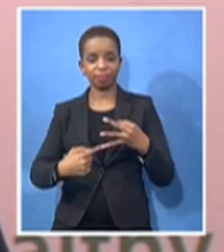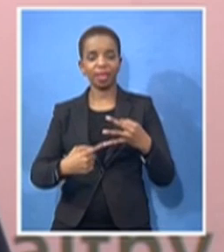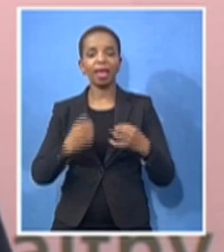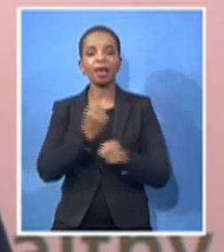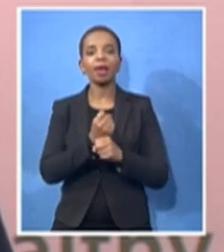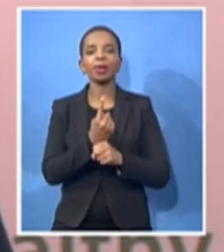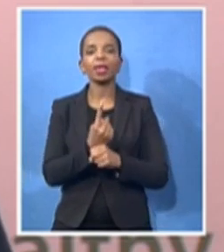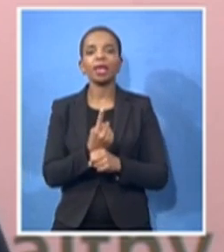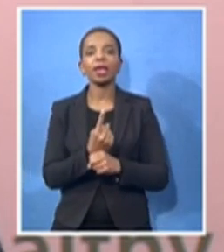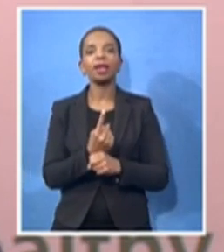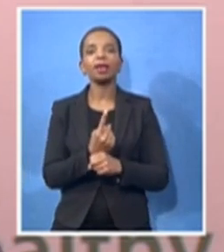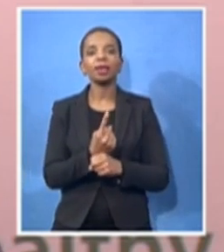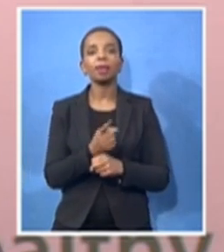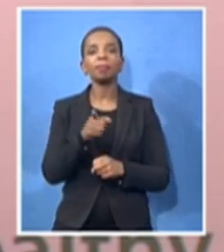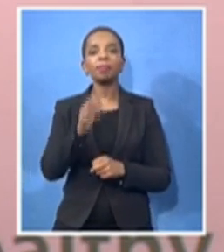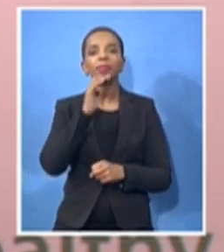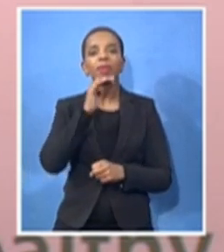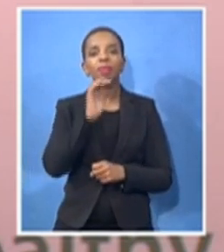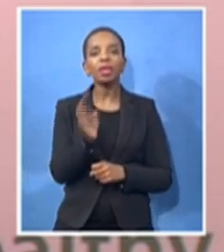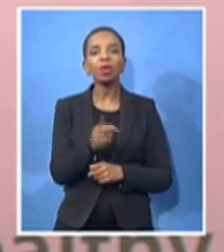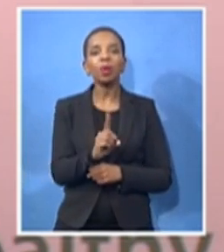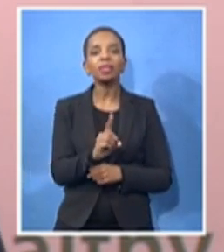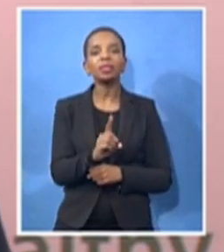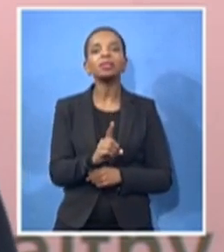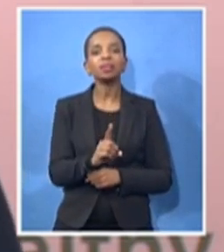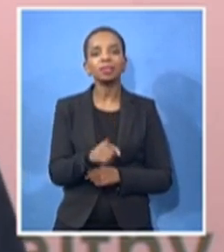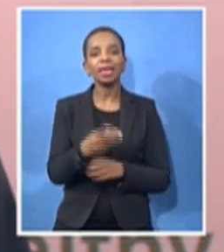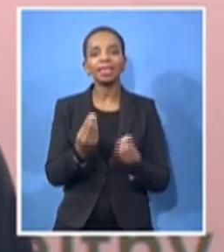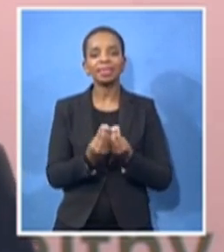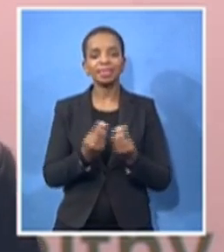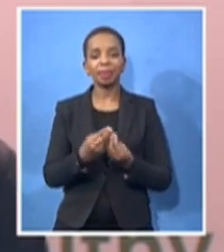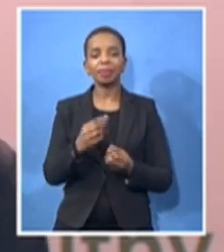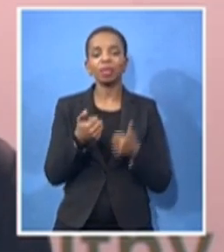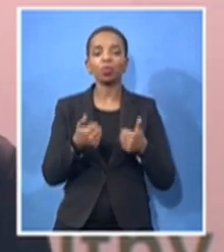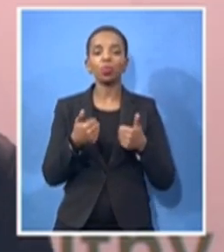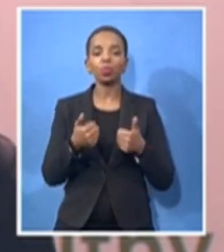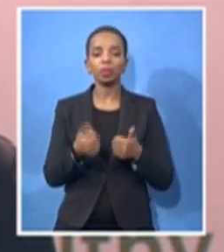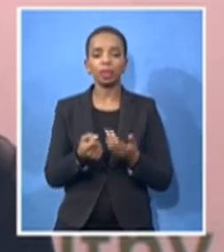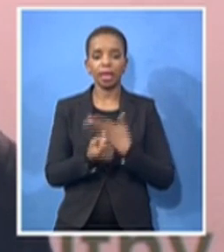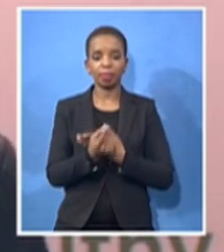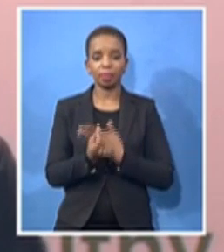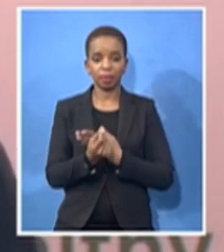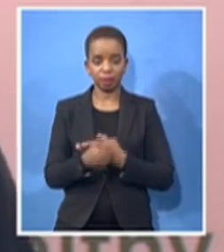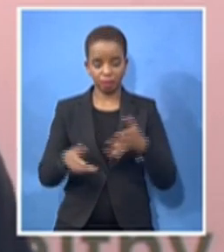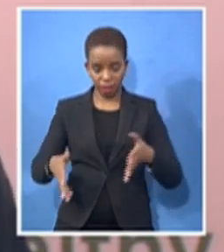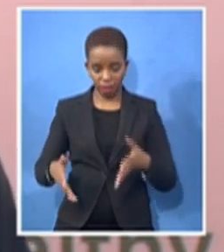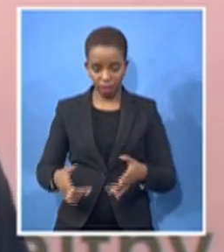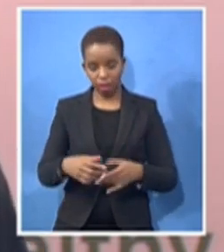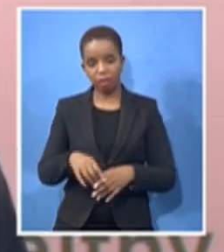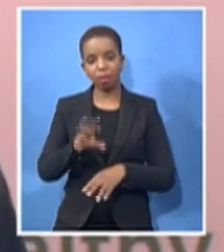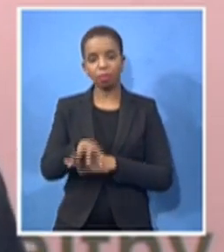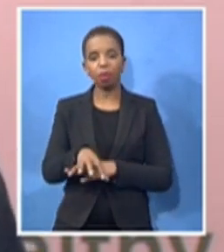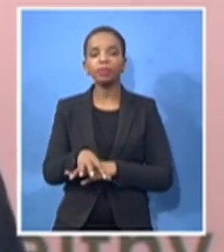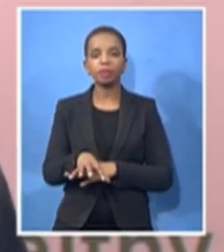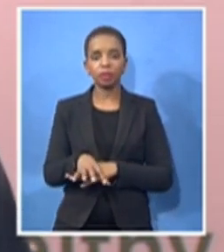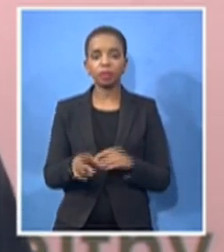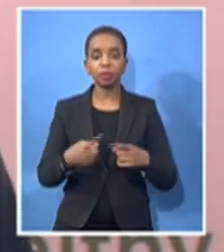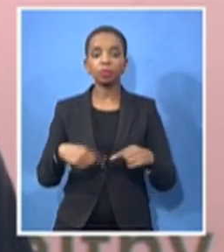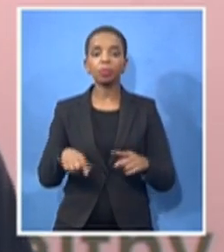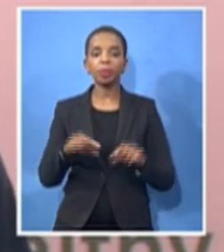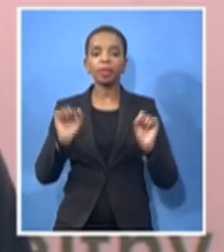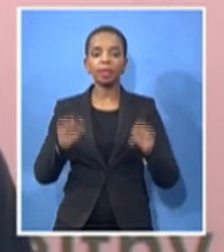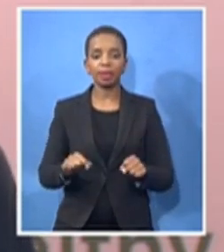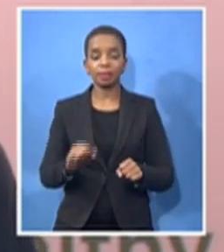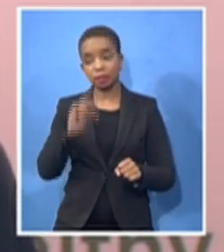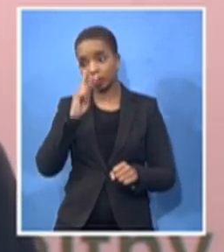correct, something good happening in this province with all the challenges. So we want to encourage you and